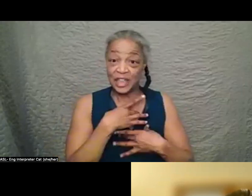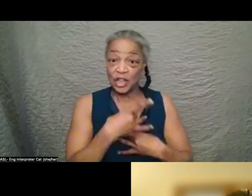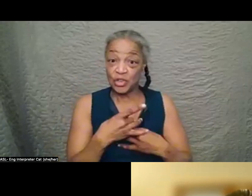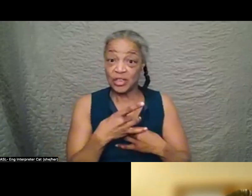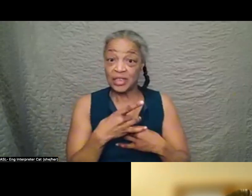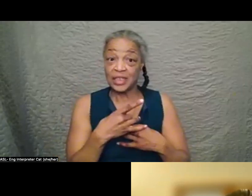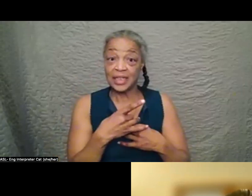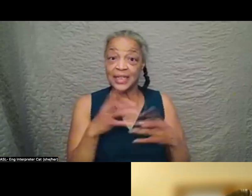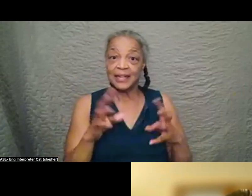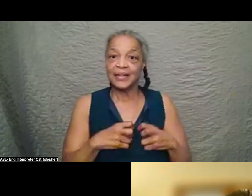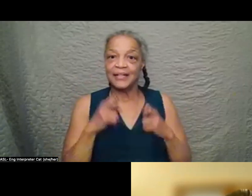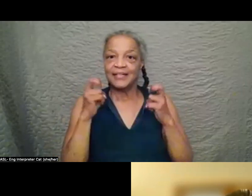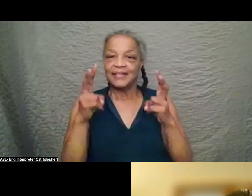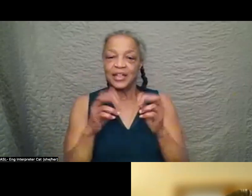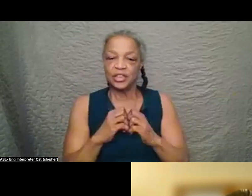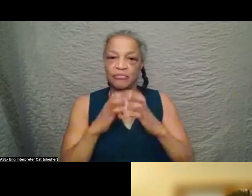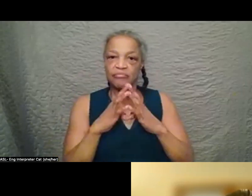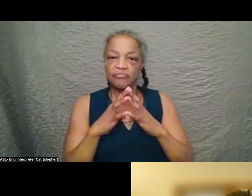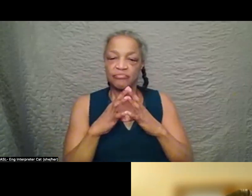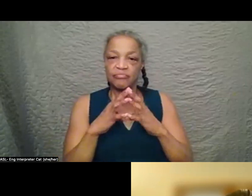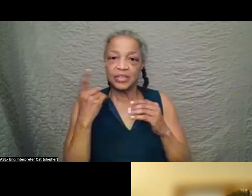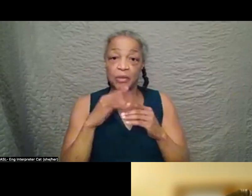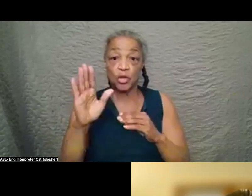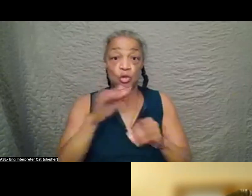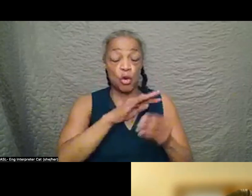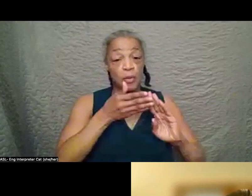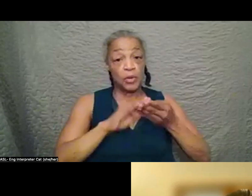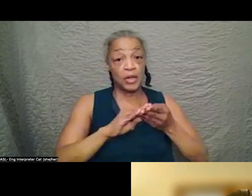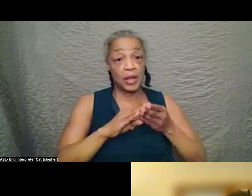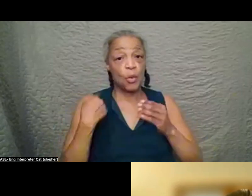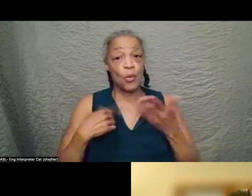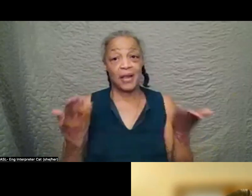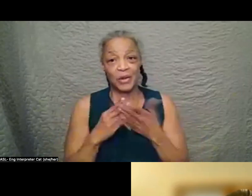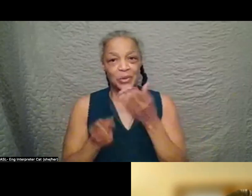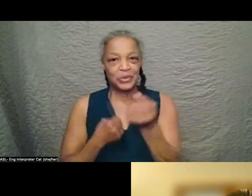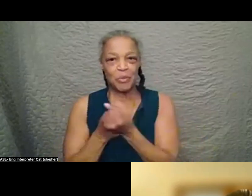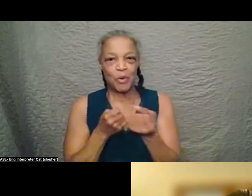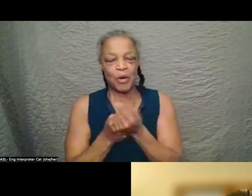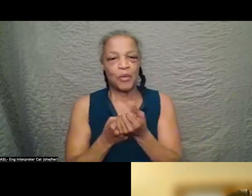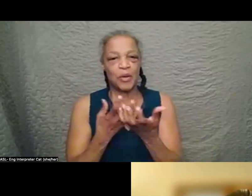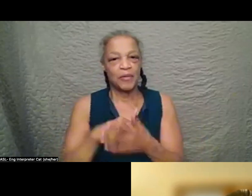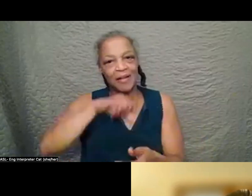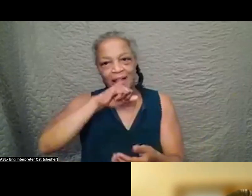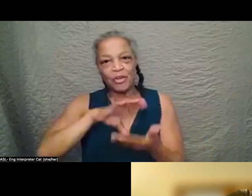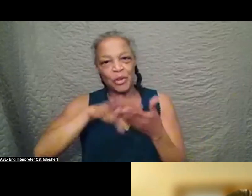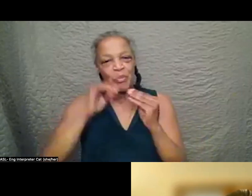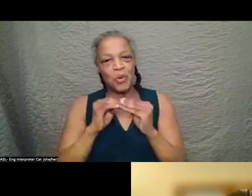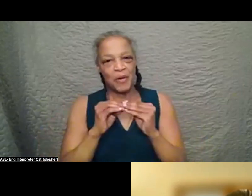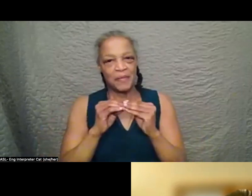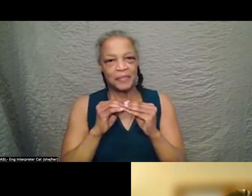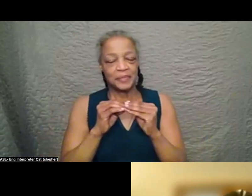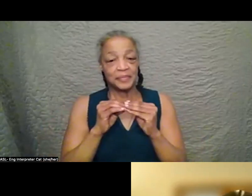against them in your communities. We're definitely around to support and would love to learn more. So with that,